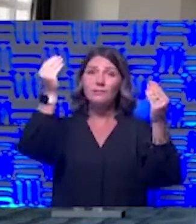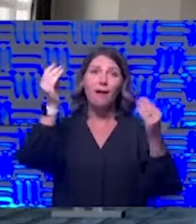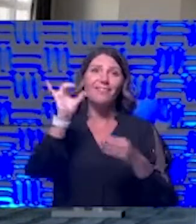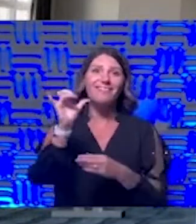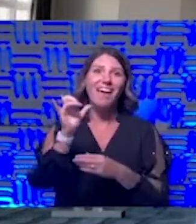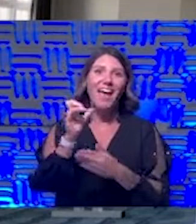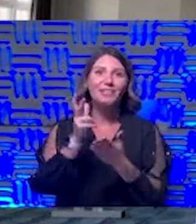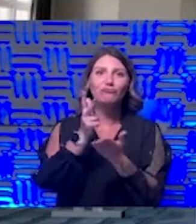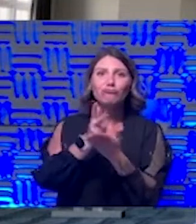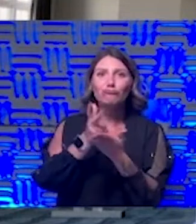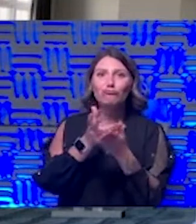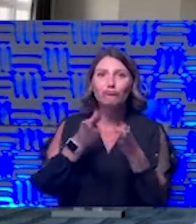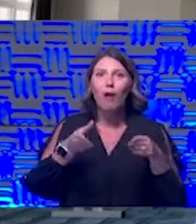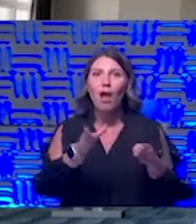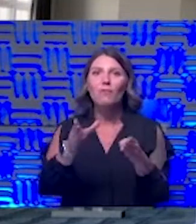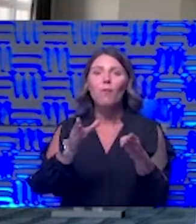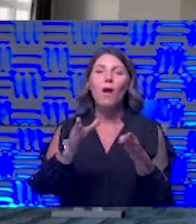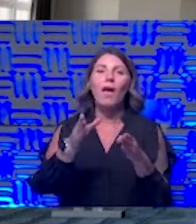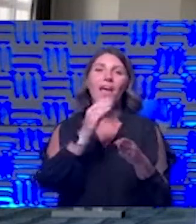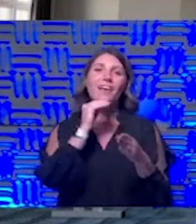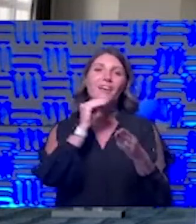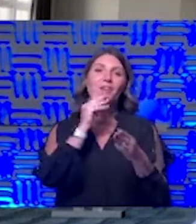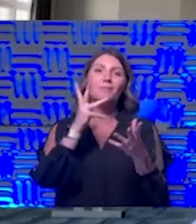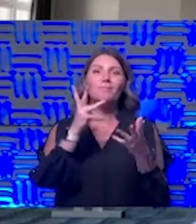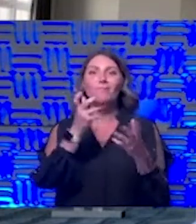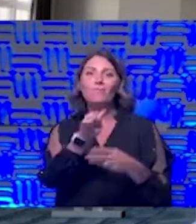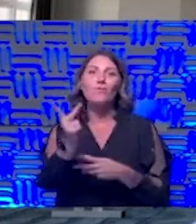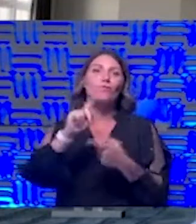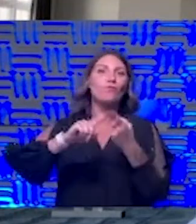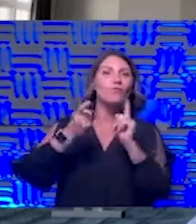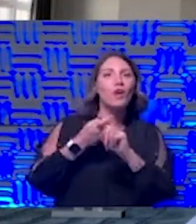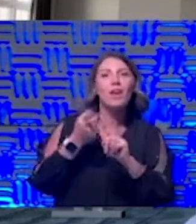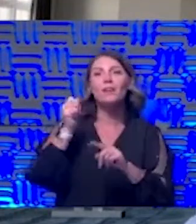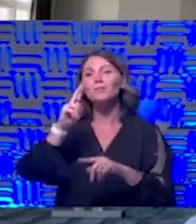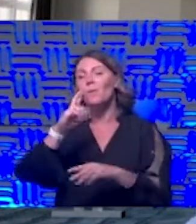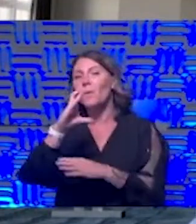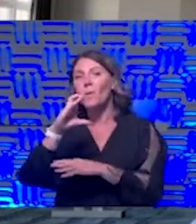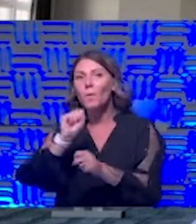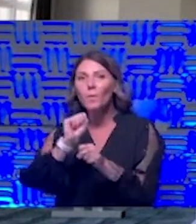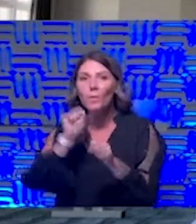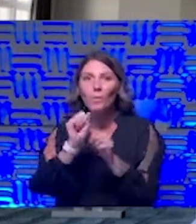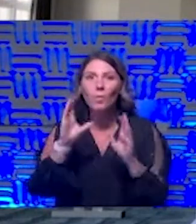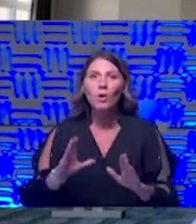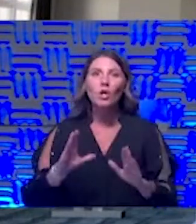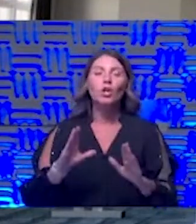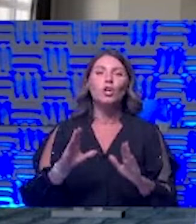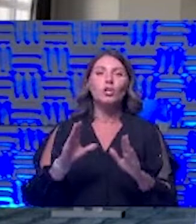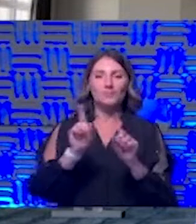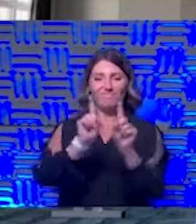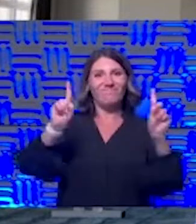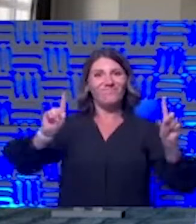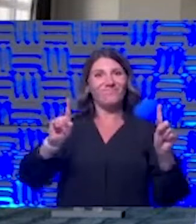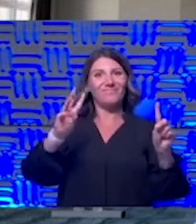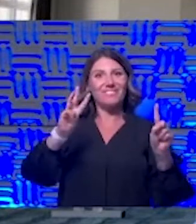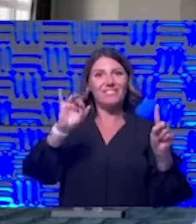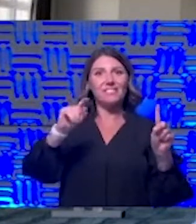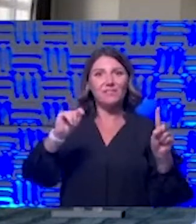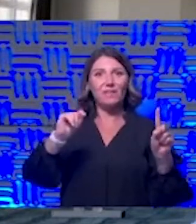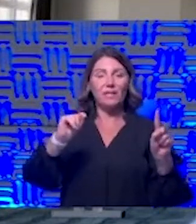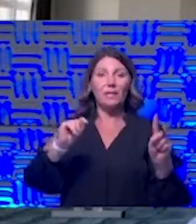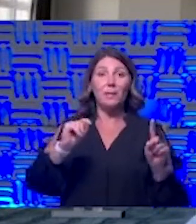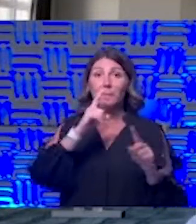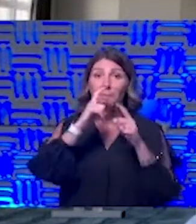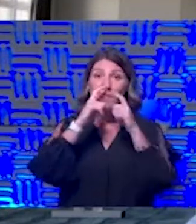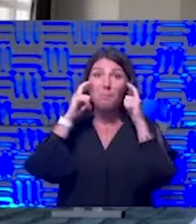if you're meeting up with a few friends or colleagues. The mask, certainly the N95, we aren't